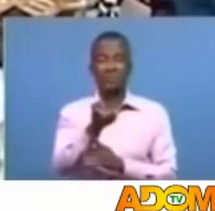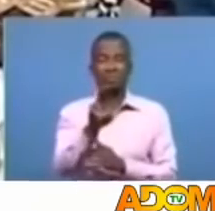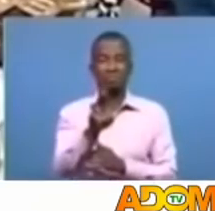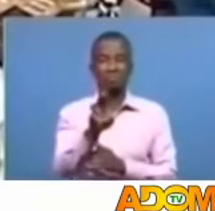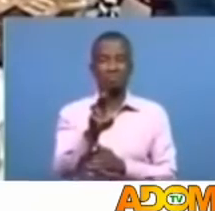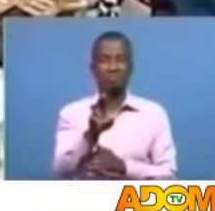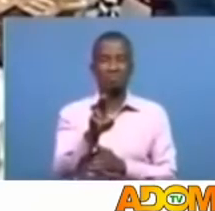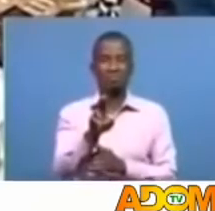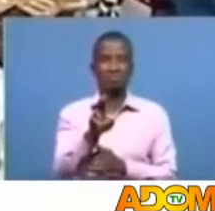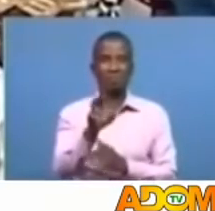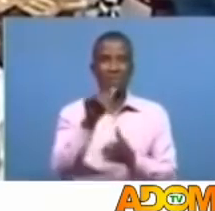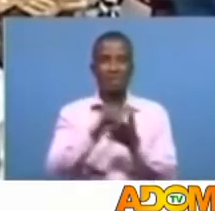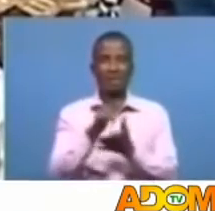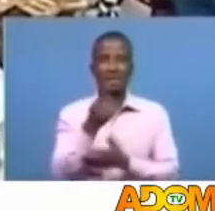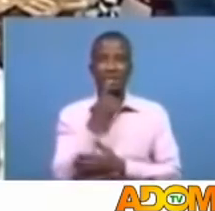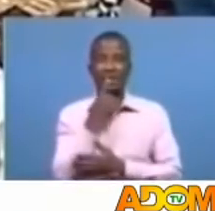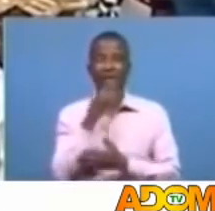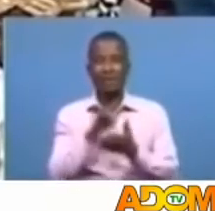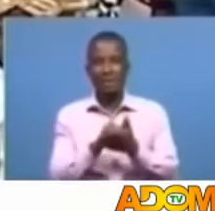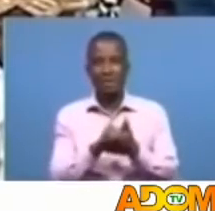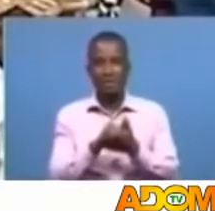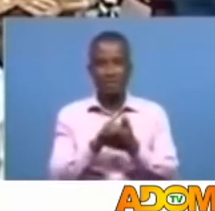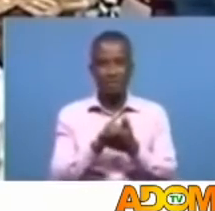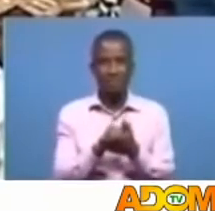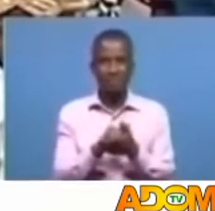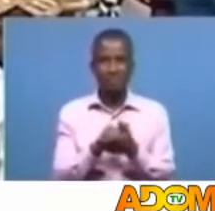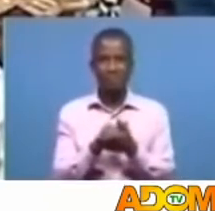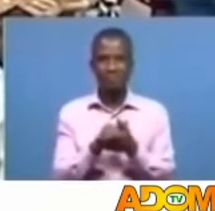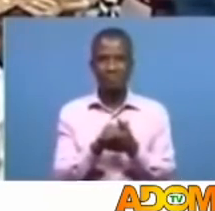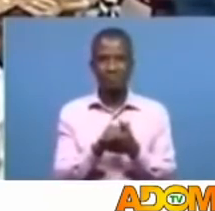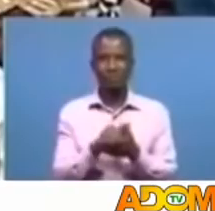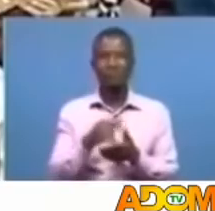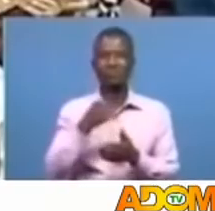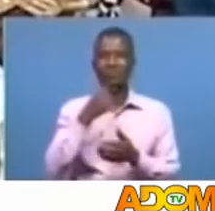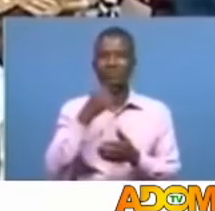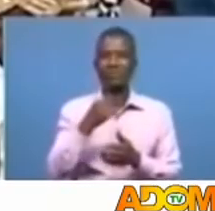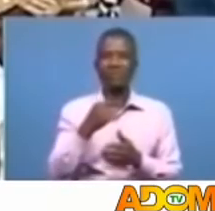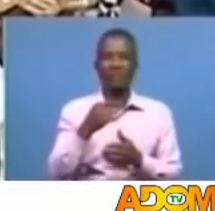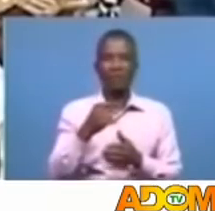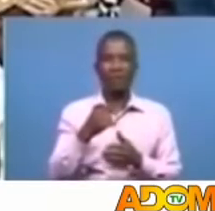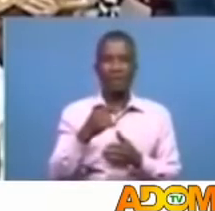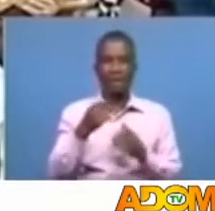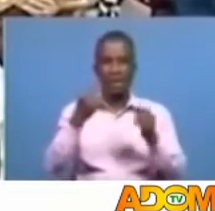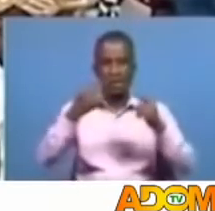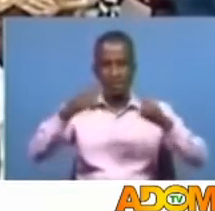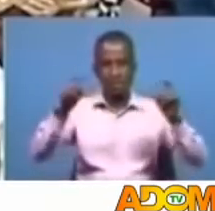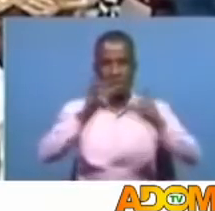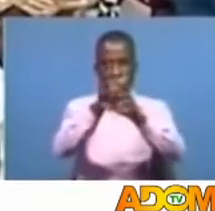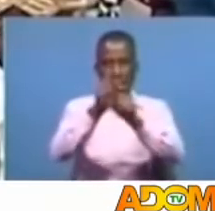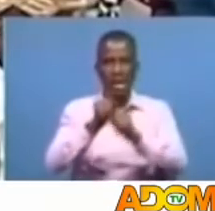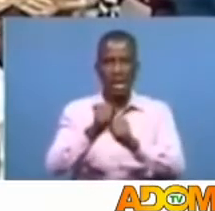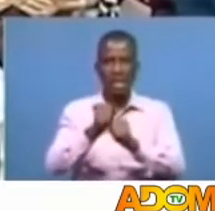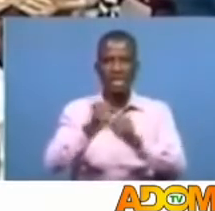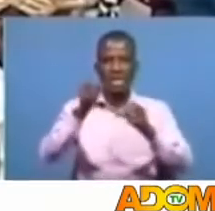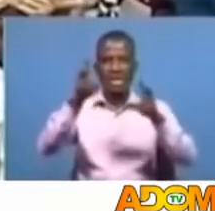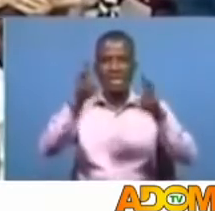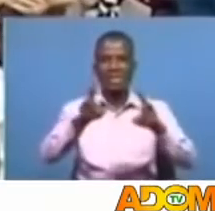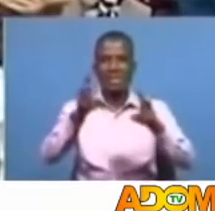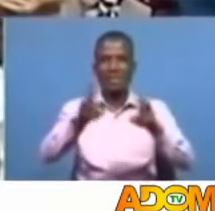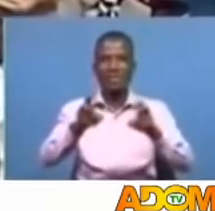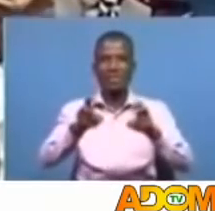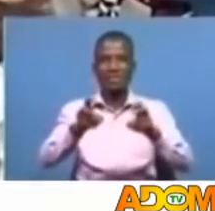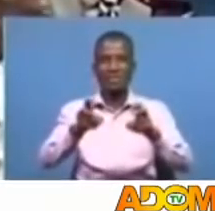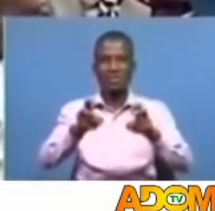to. And by saying that he, that is the plaintiff in this case, succeeded in showing that the case fell within